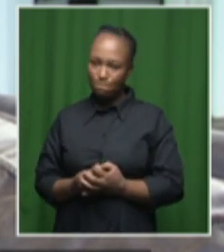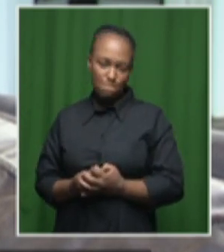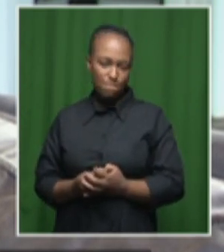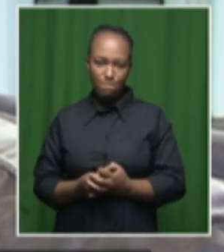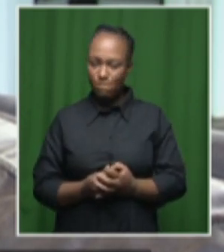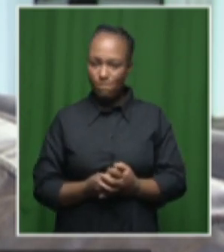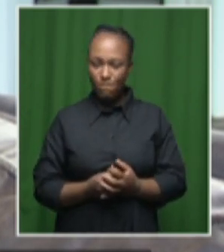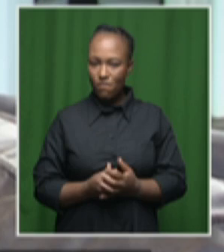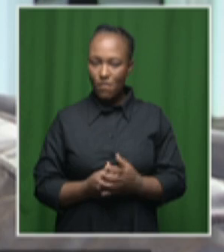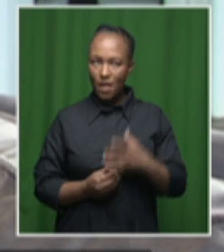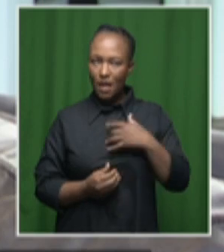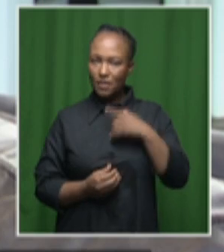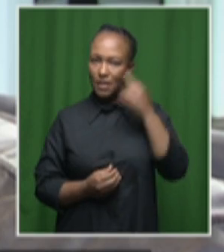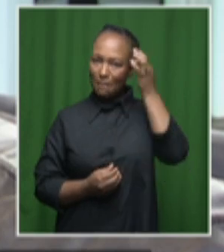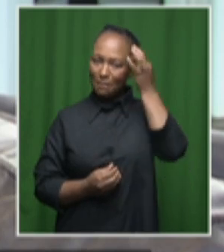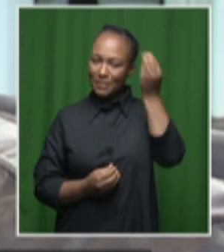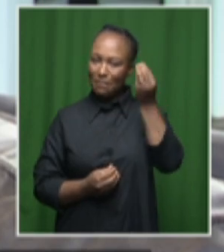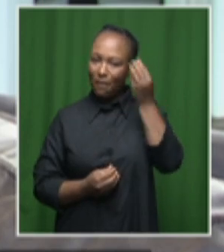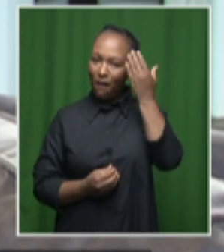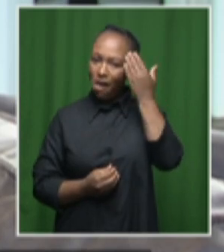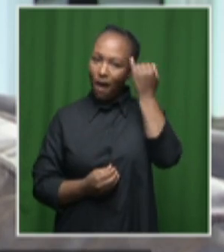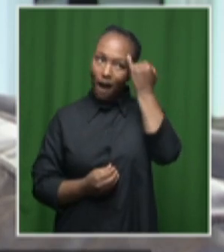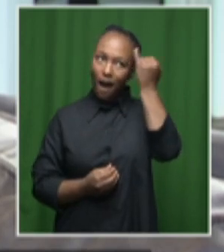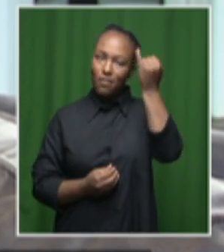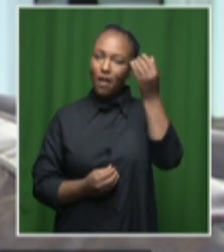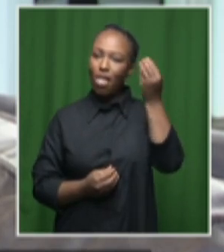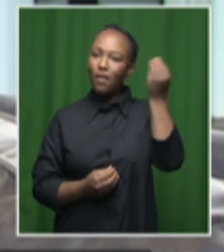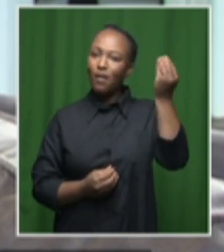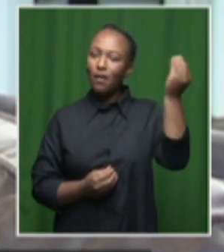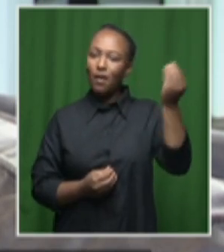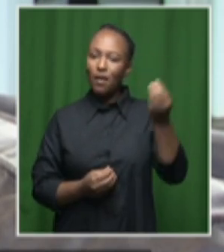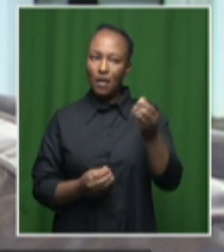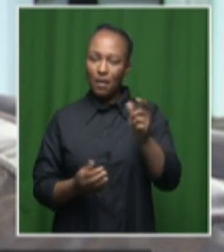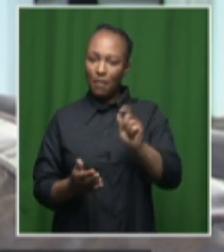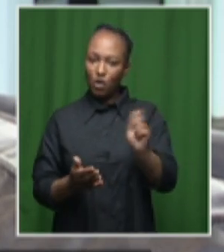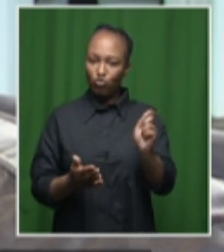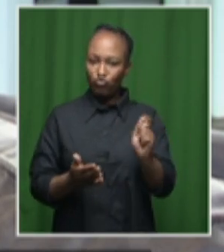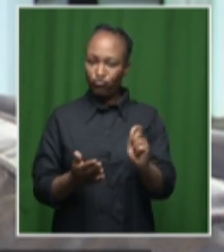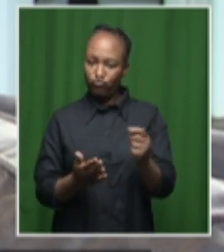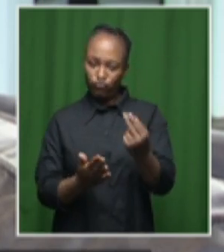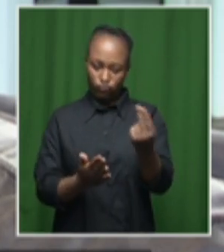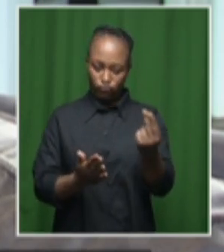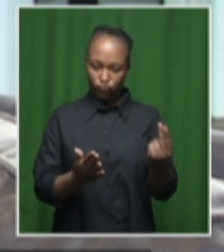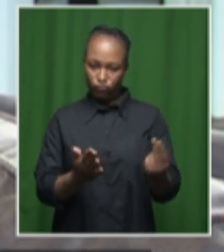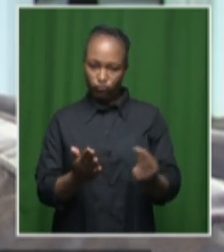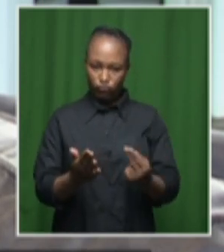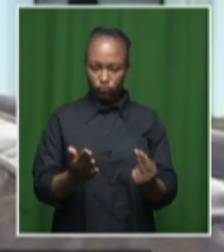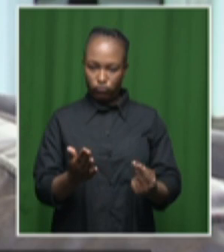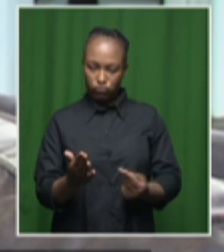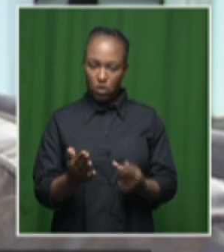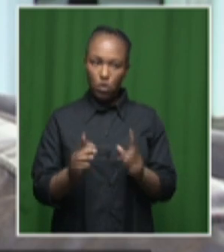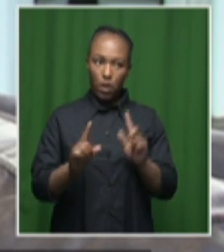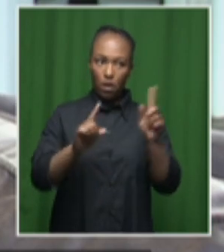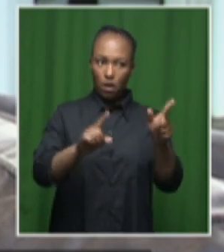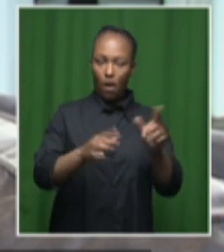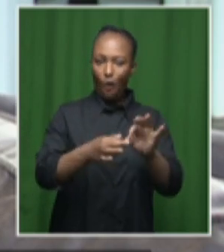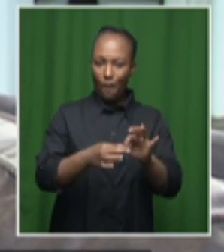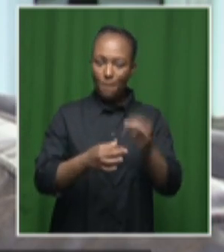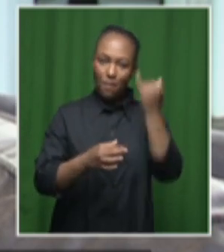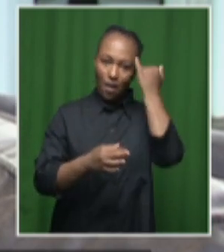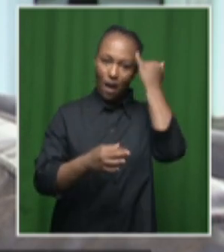start imagining and fantasizing. So I just do like a little sketch, and I'll explore the idea when I get home. So